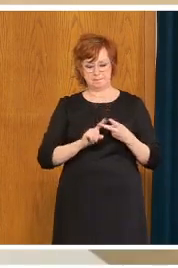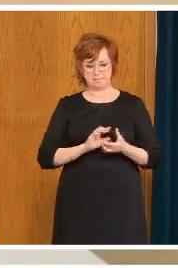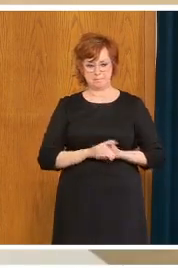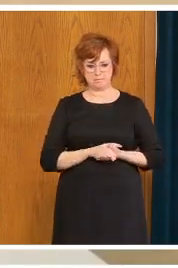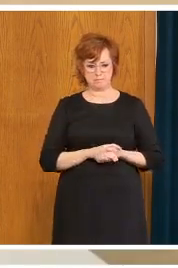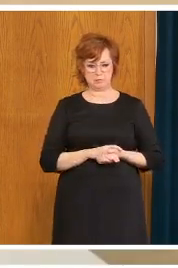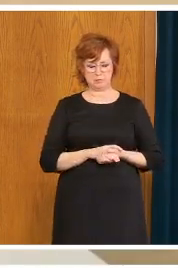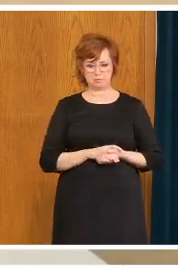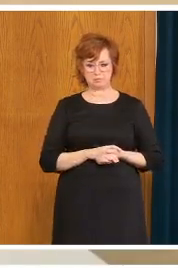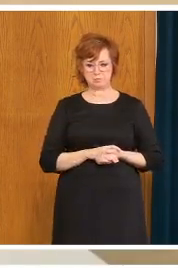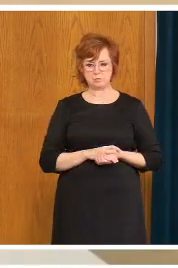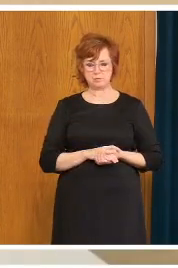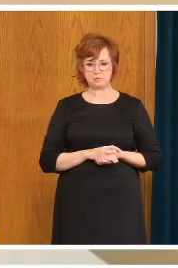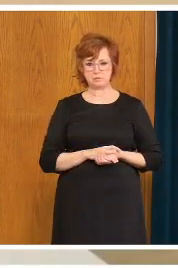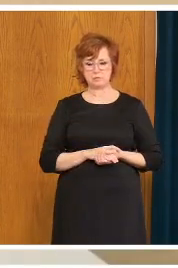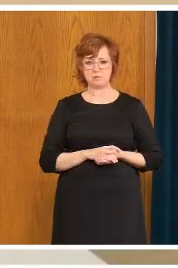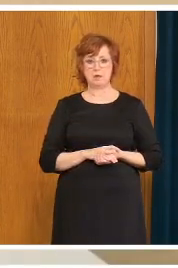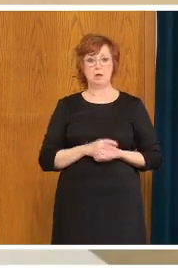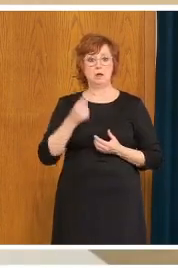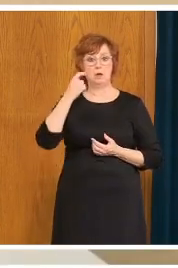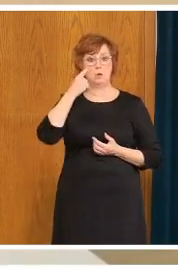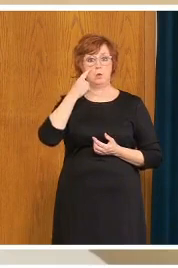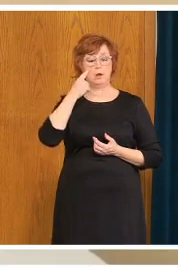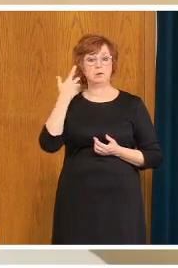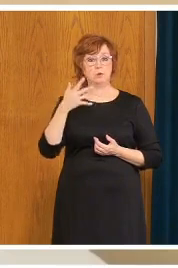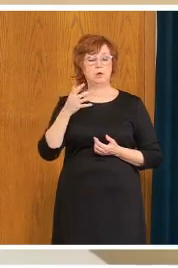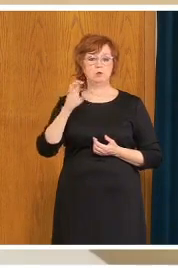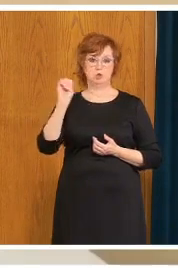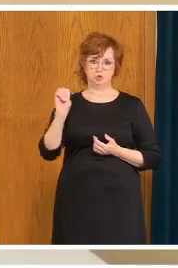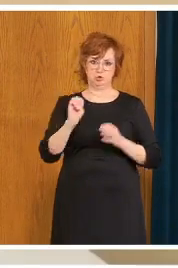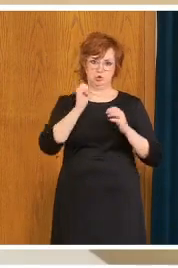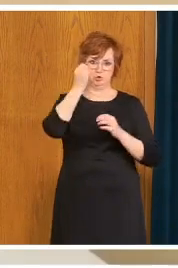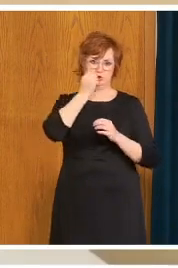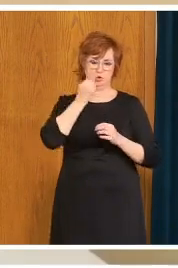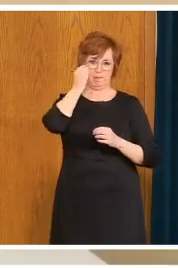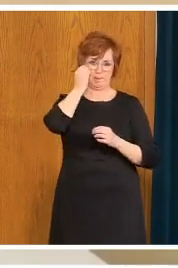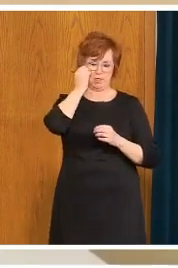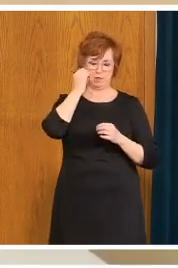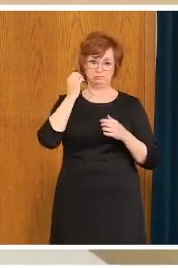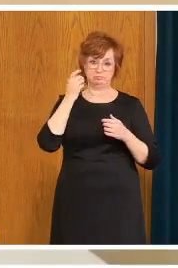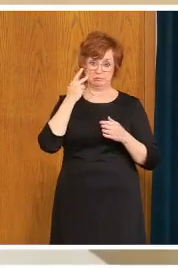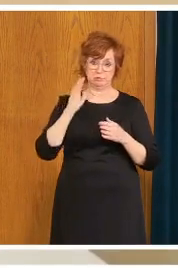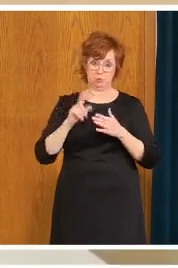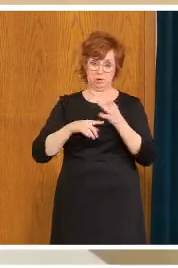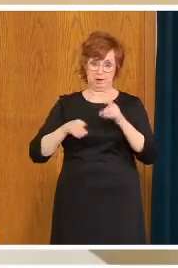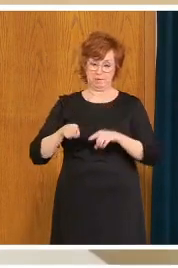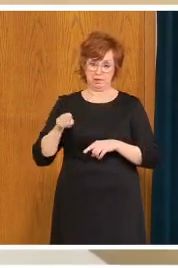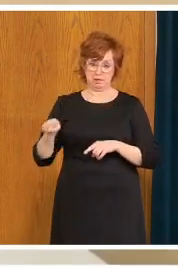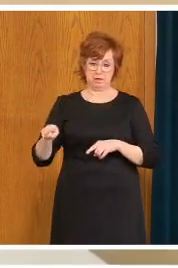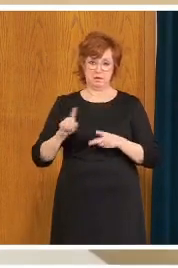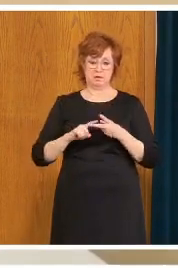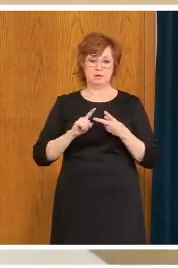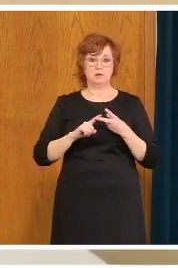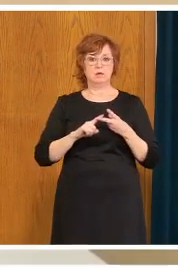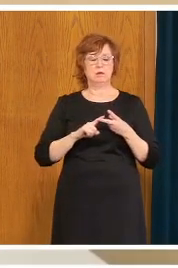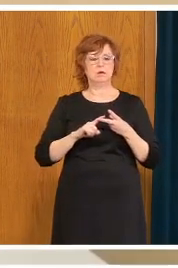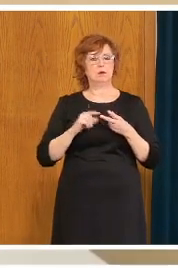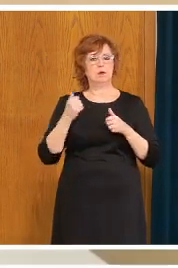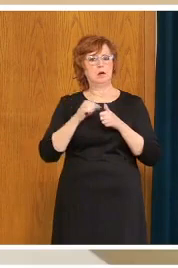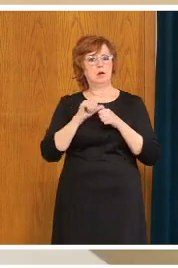we have seen what has happened in Europe. Even though many countries have strong vaccination programs, the